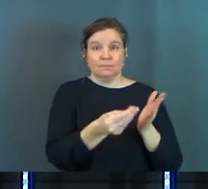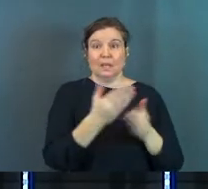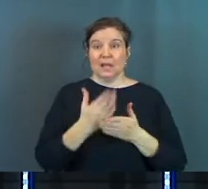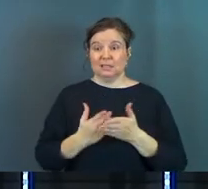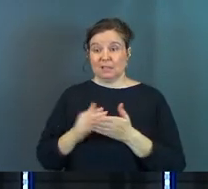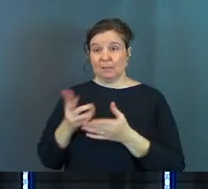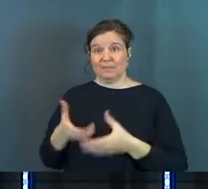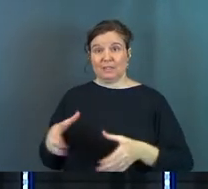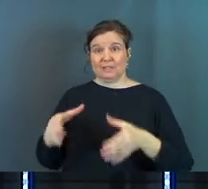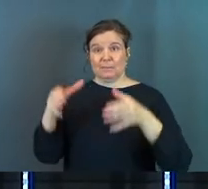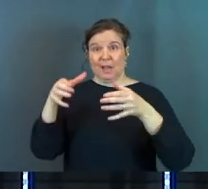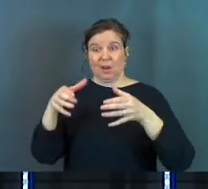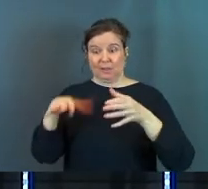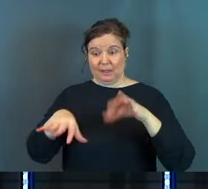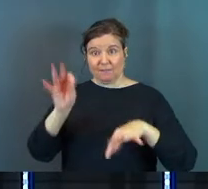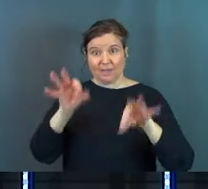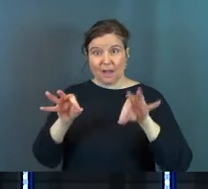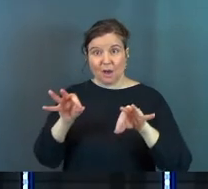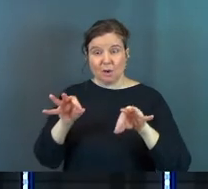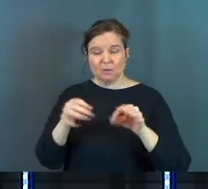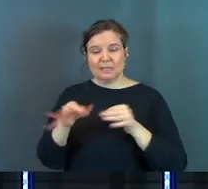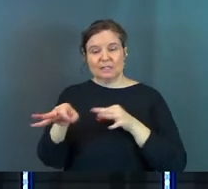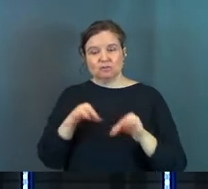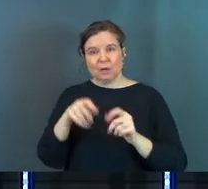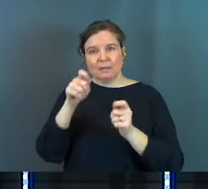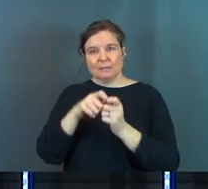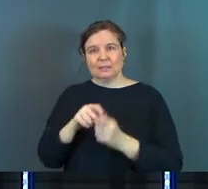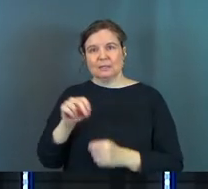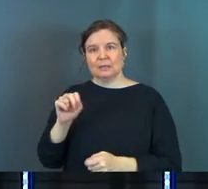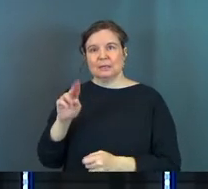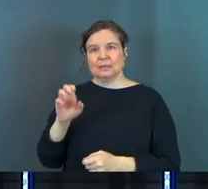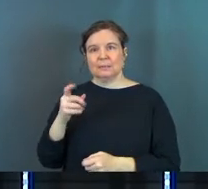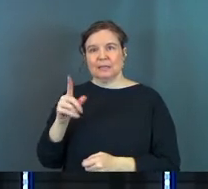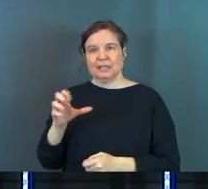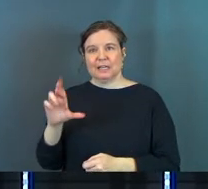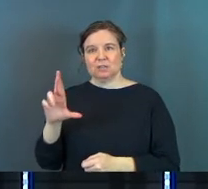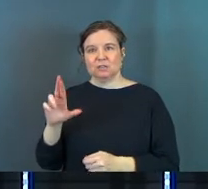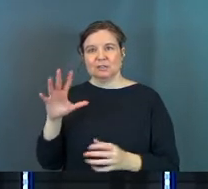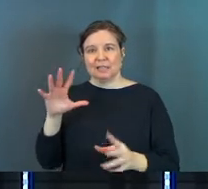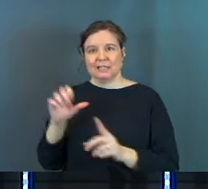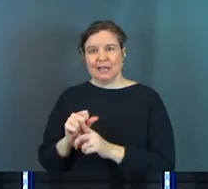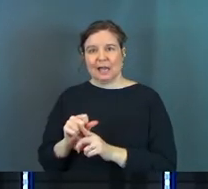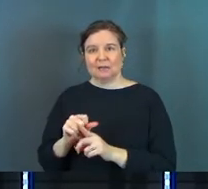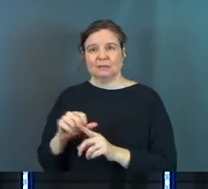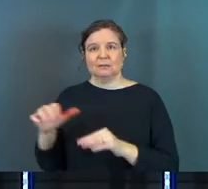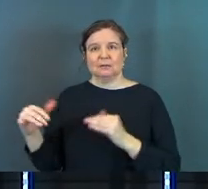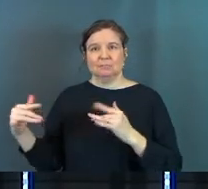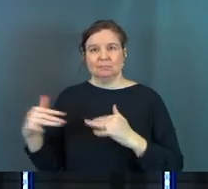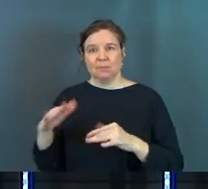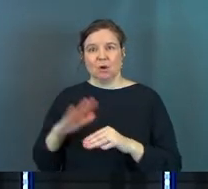of this Lachish pottery that's been rediscovered, it describes in detail Nebuchadnezzar's attack on Jerusalem.